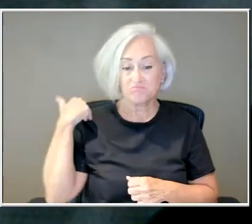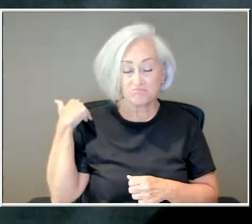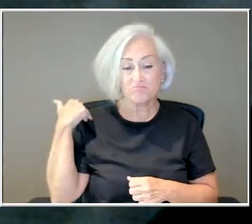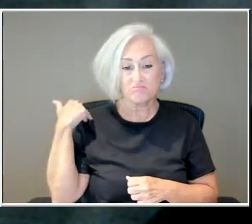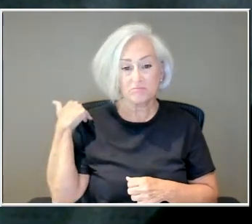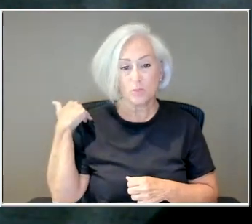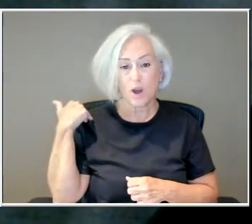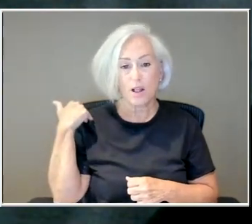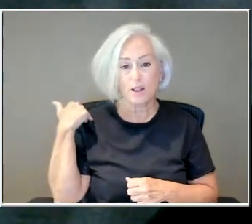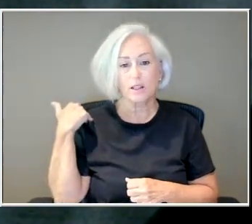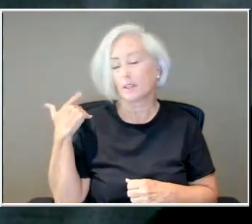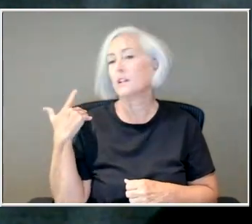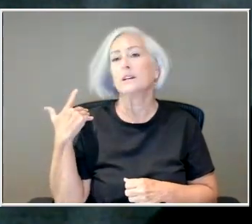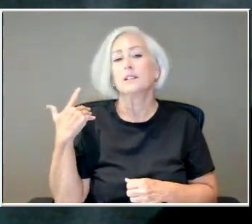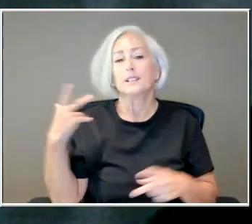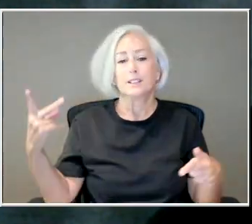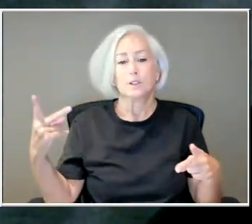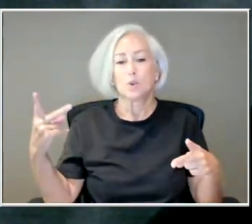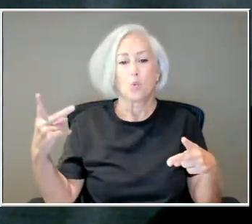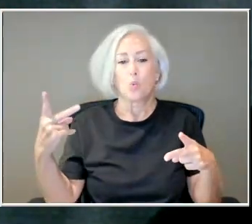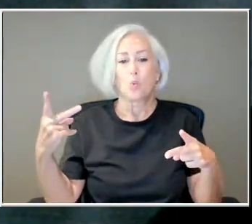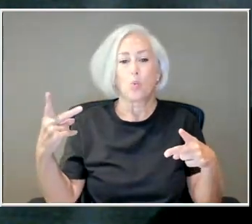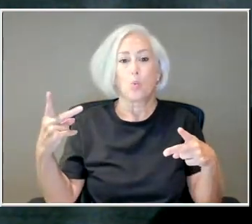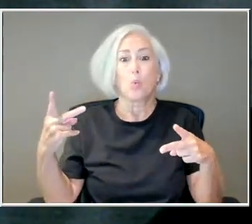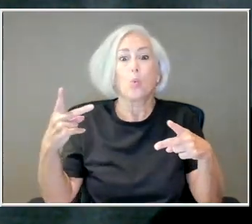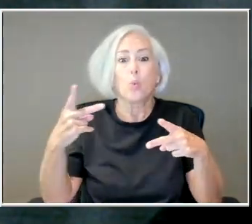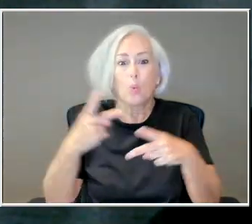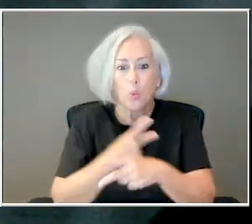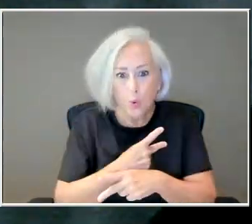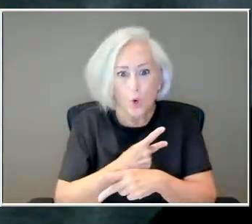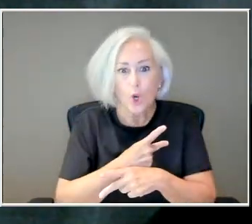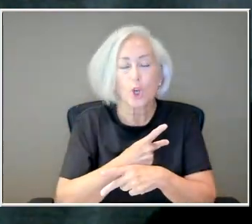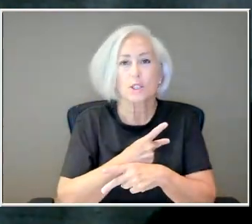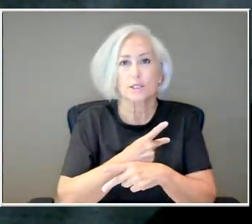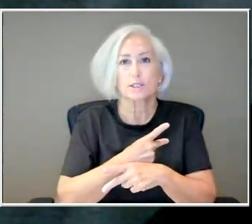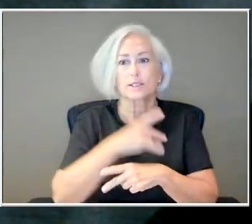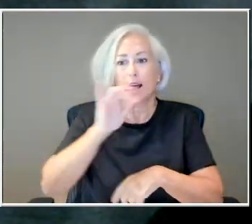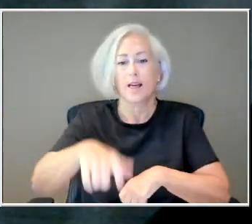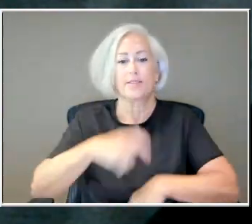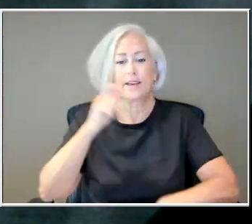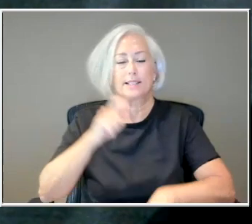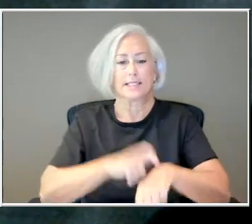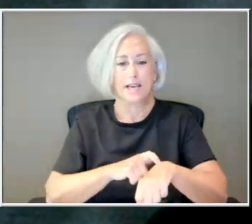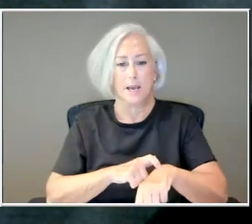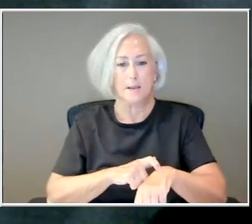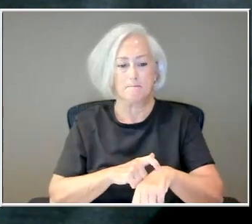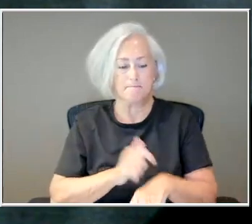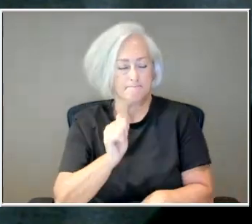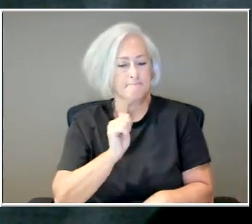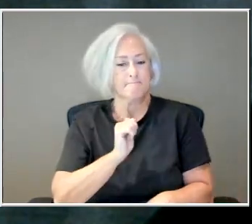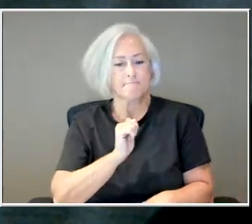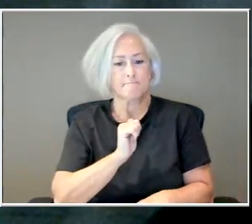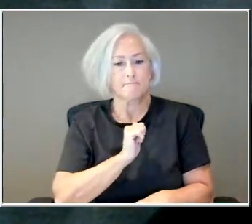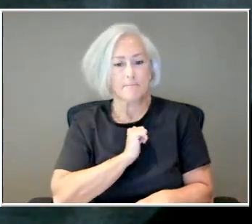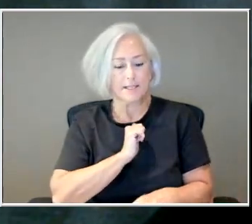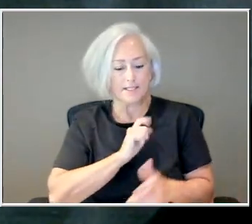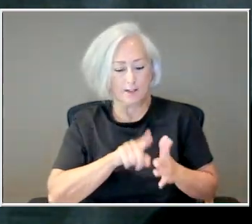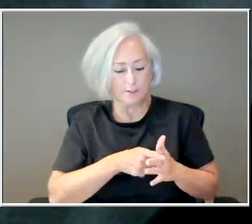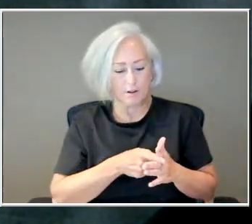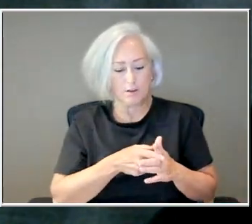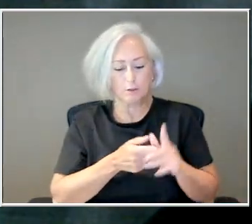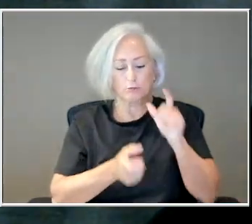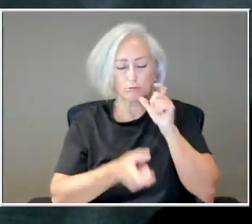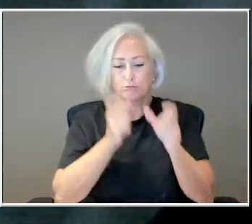well. It was the worst. It was the worst it had been. Like I had started drinking